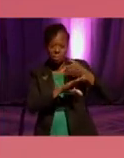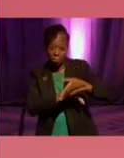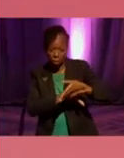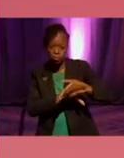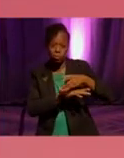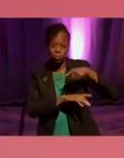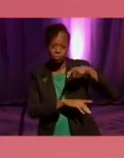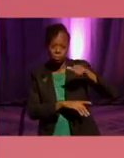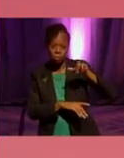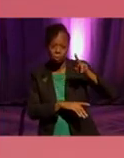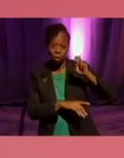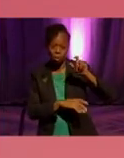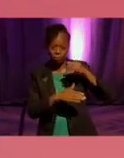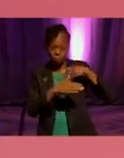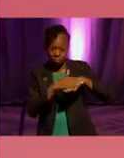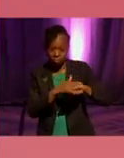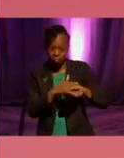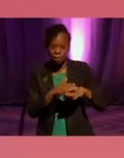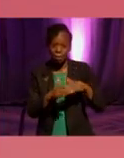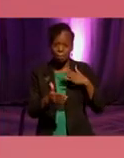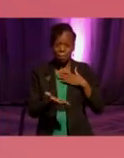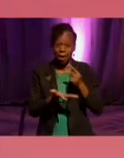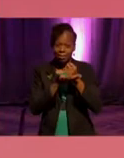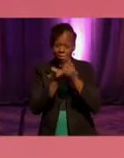a psychiatric facility for treatment.